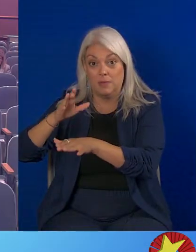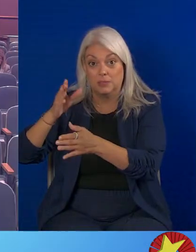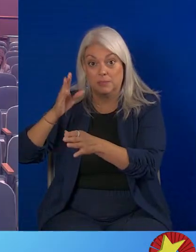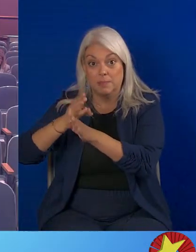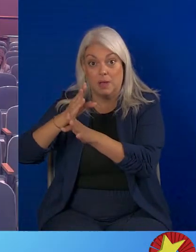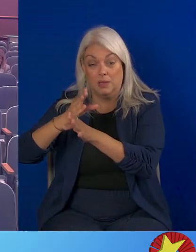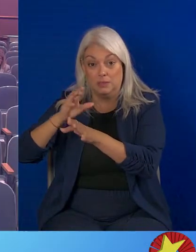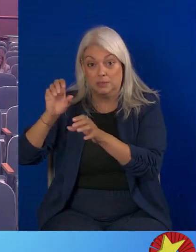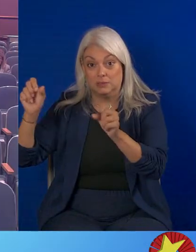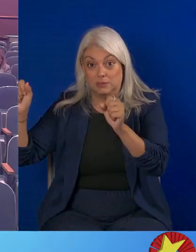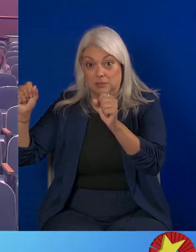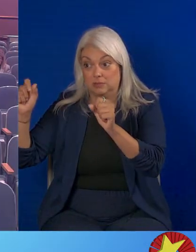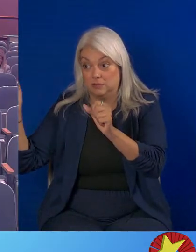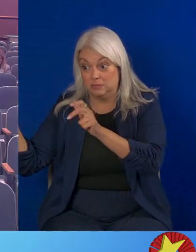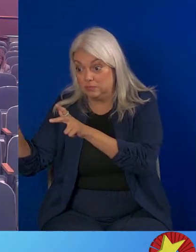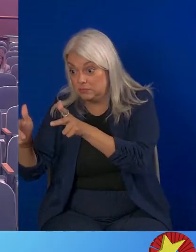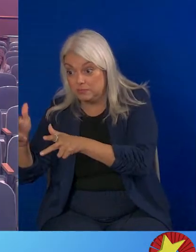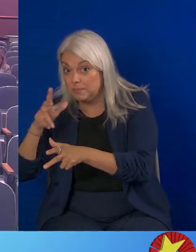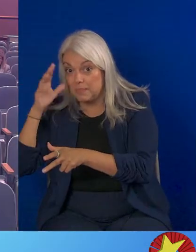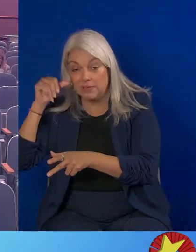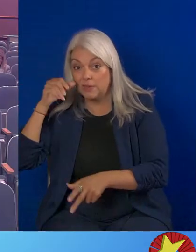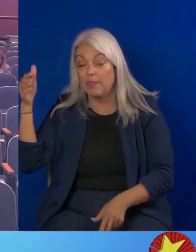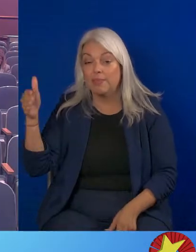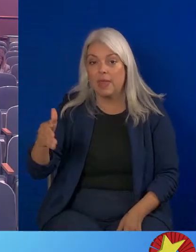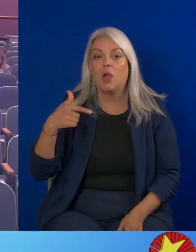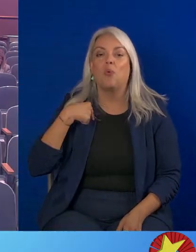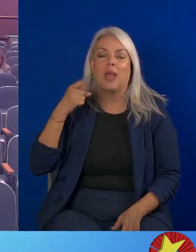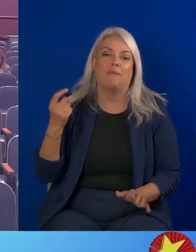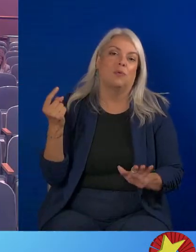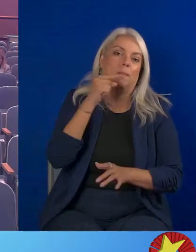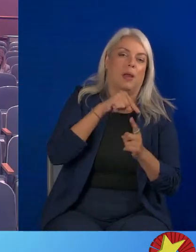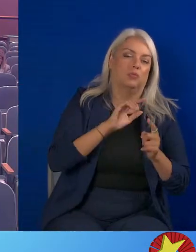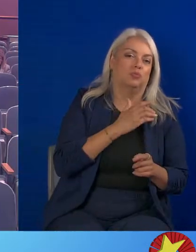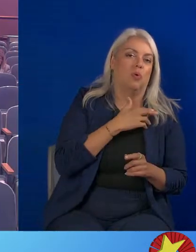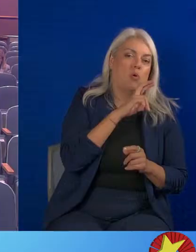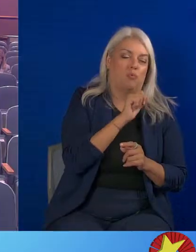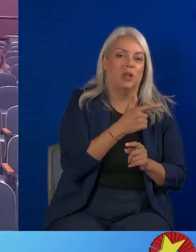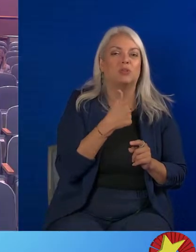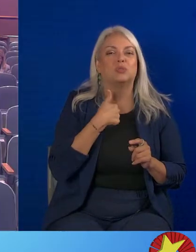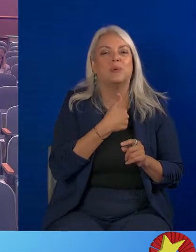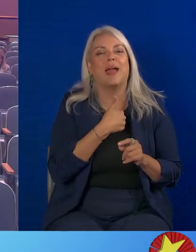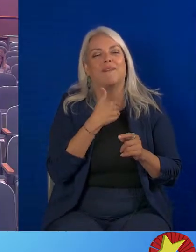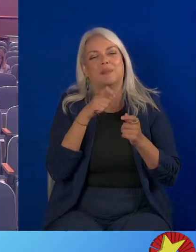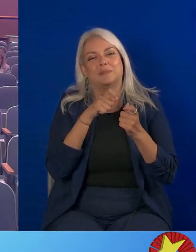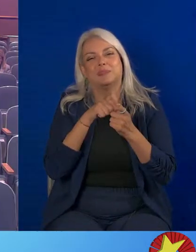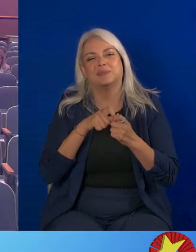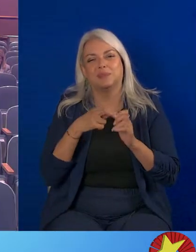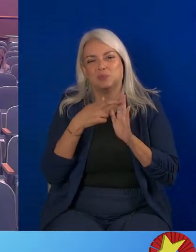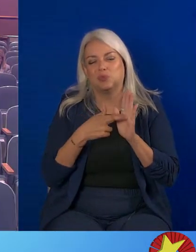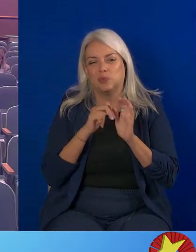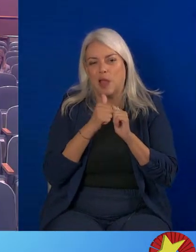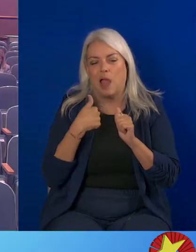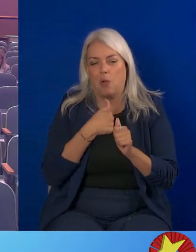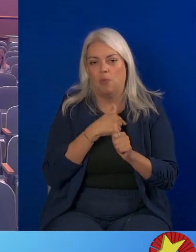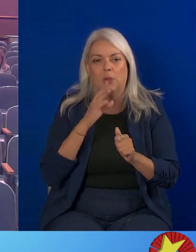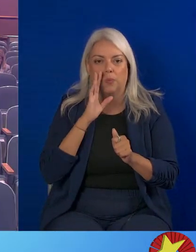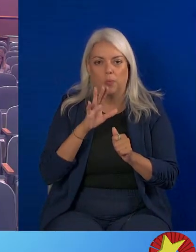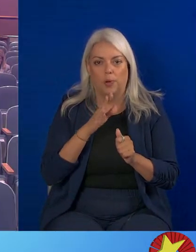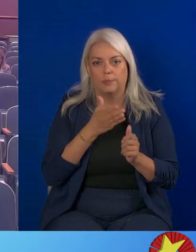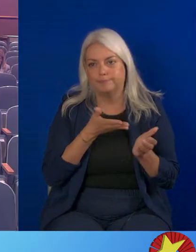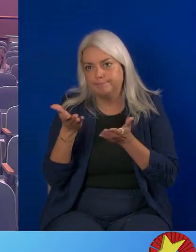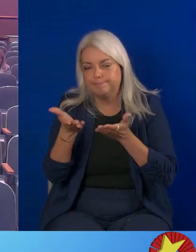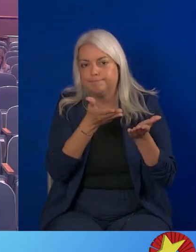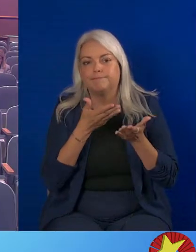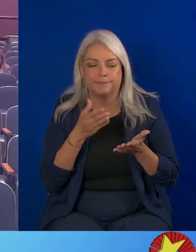regulation. So we have certain guidelines for how we're going to transport appropriately. And